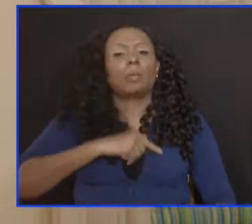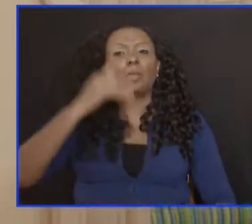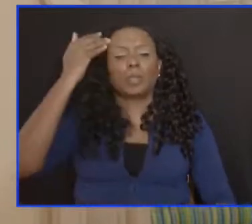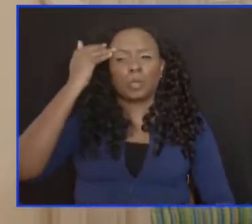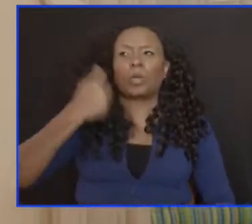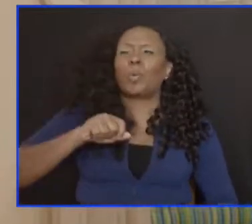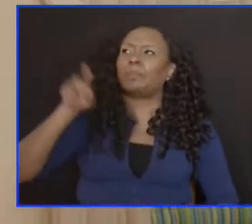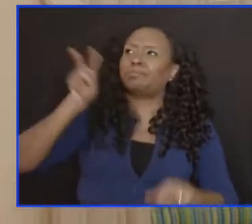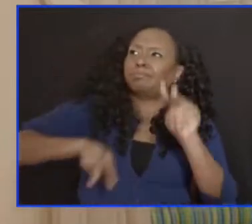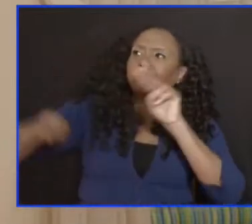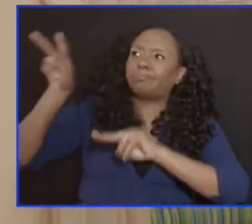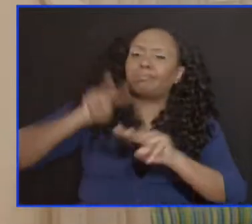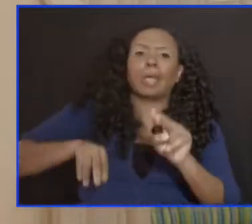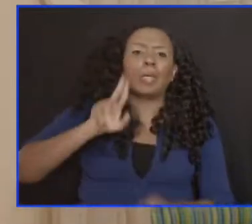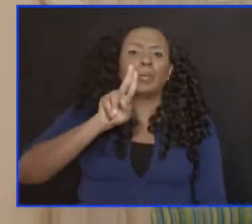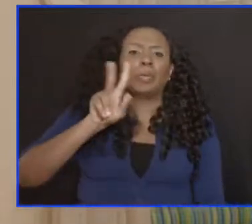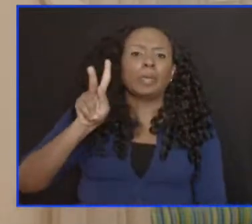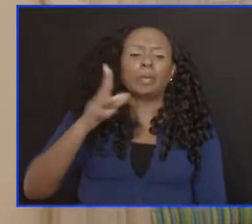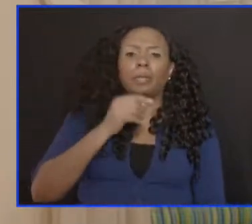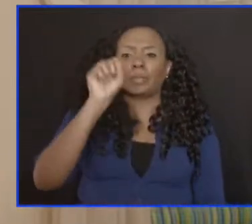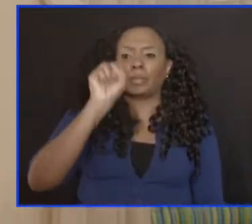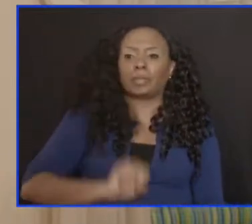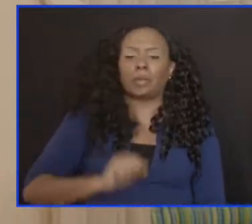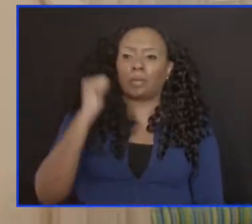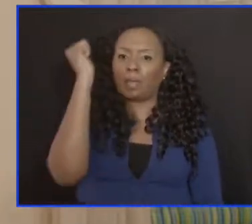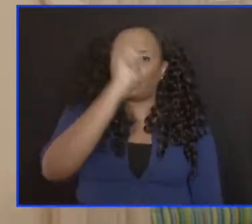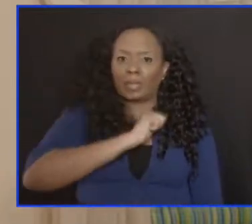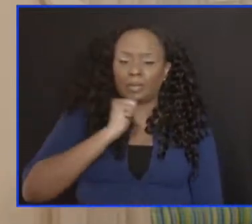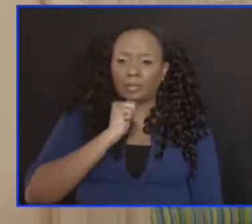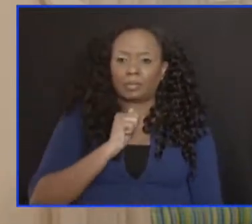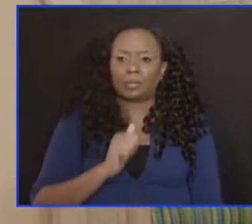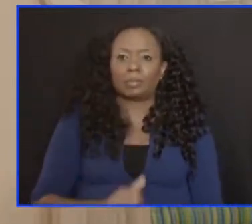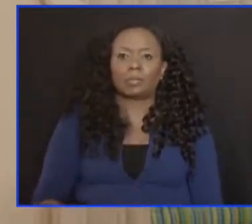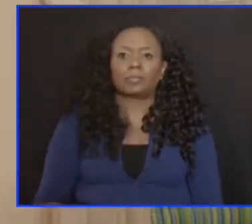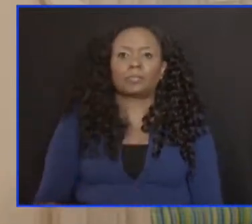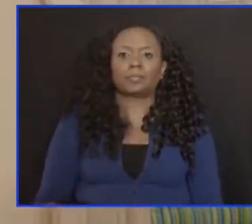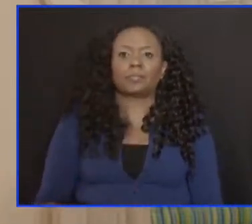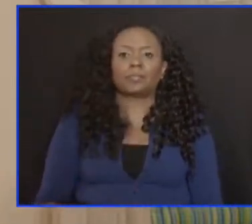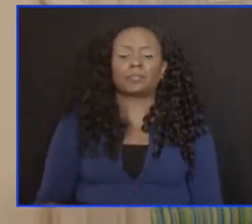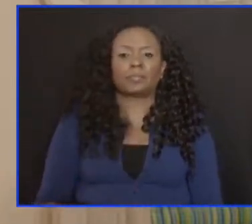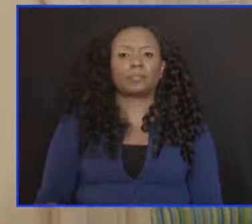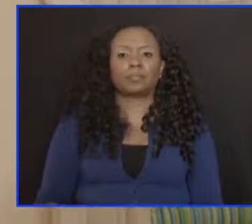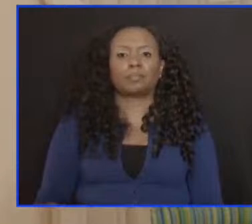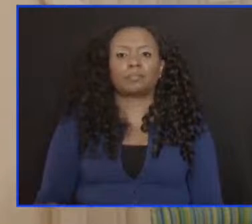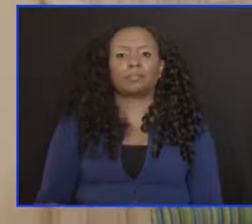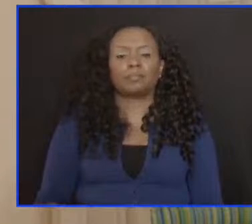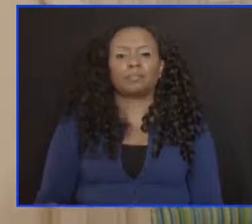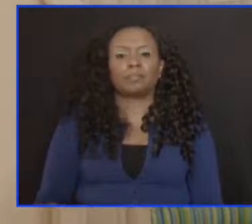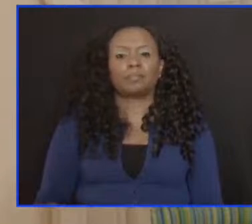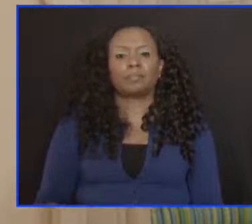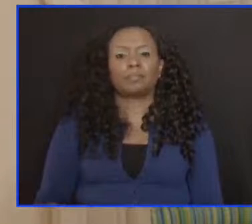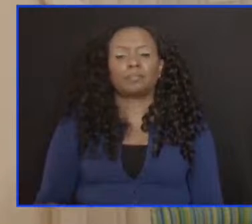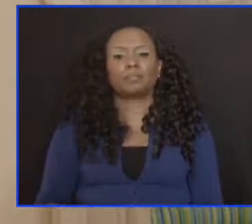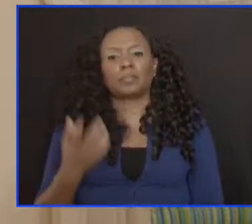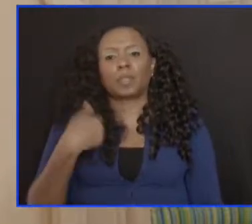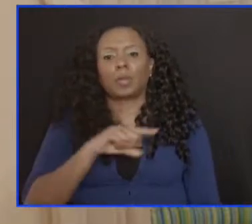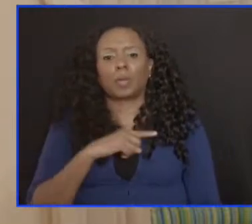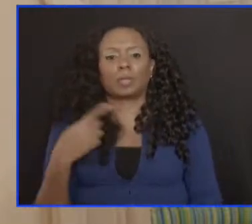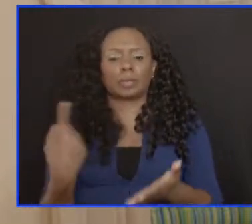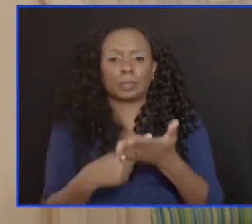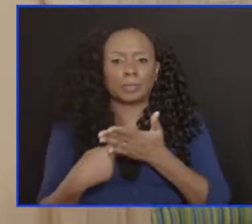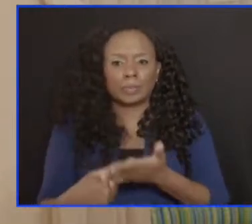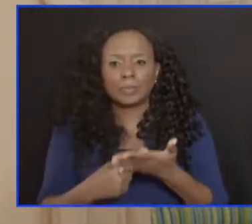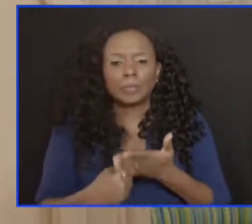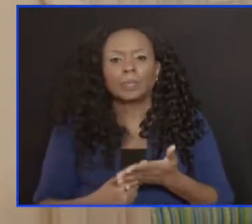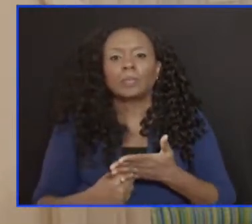UK and in South Africa. So part of the reason we're having this press conference is to discuss the deaths that we are